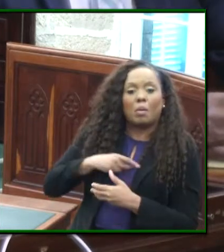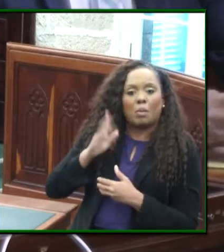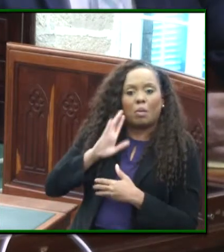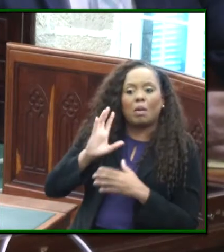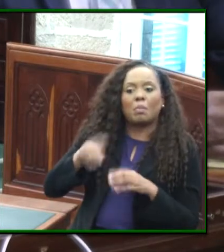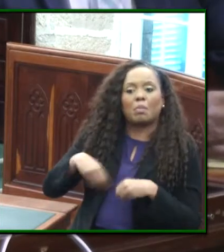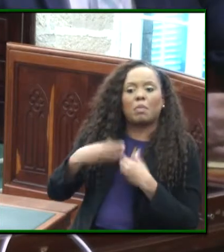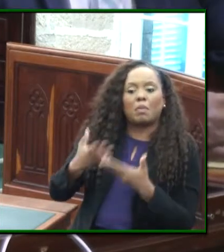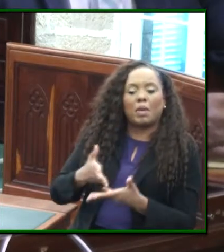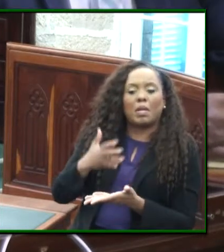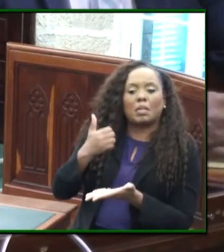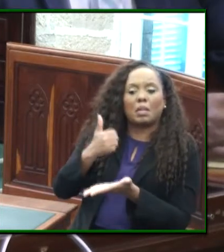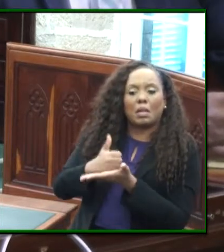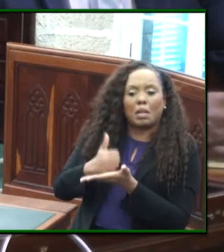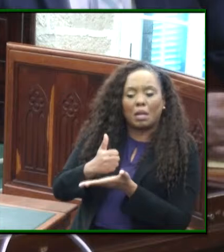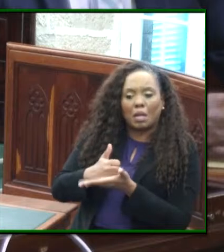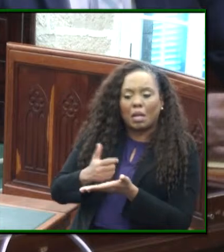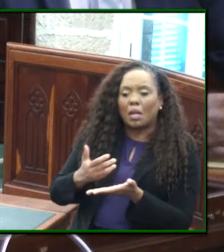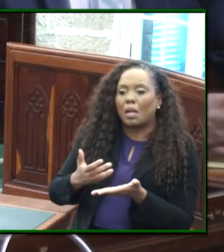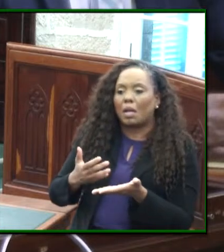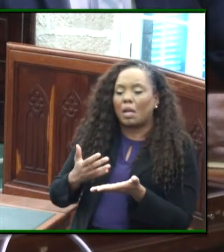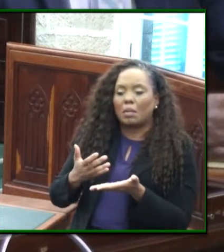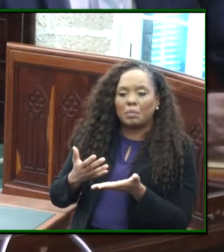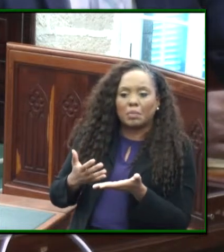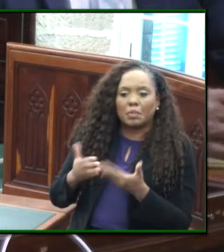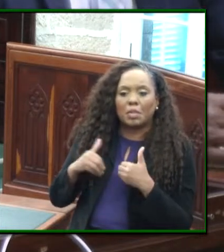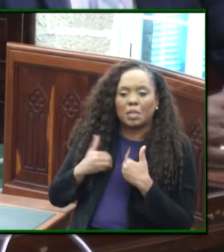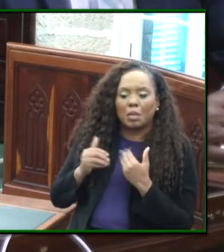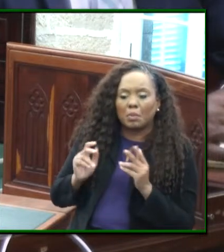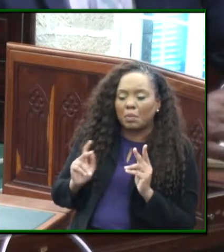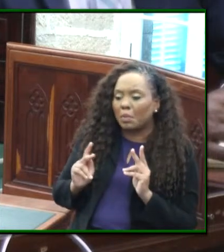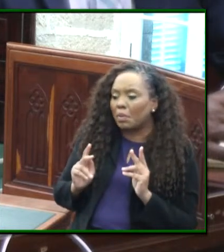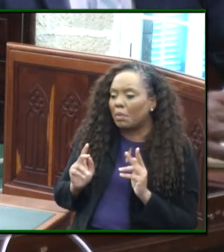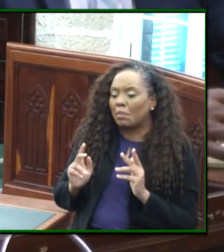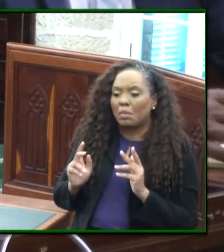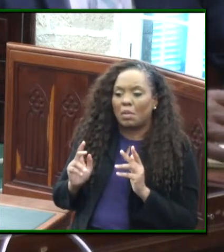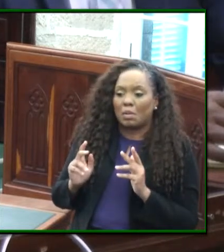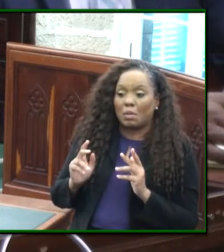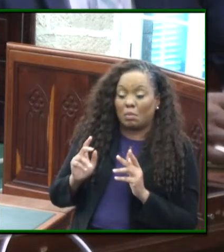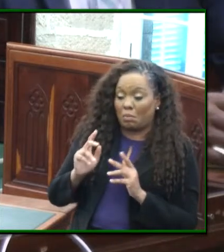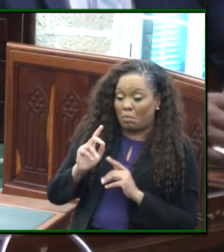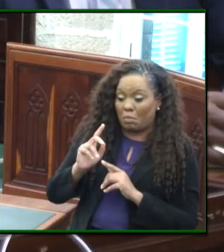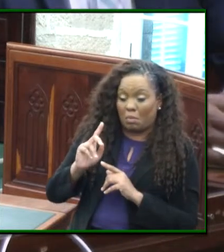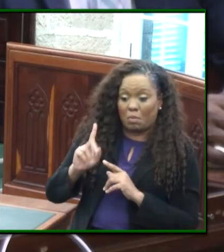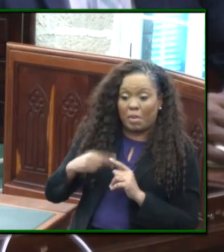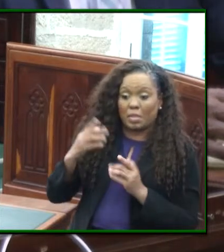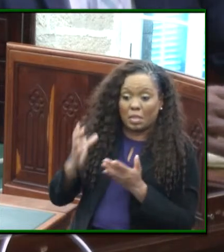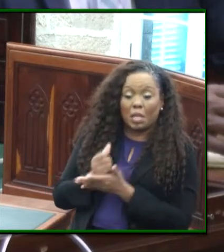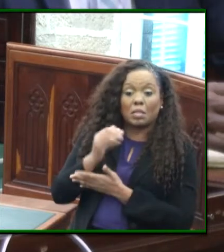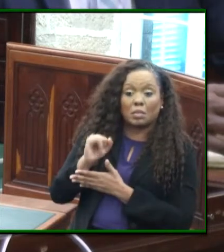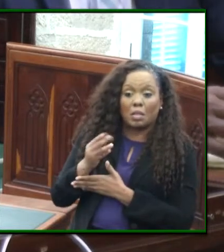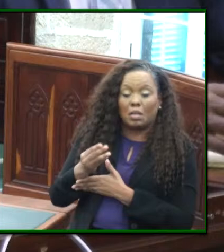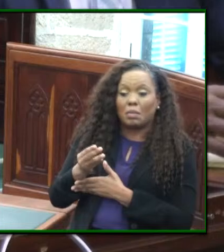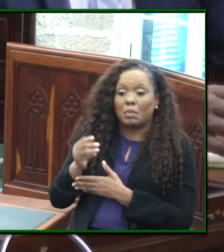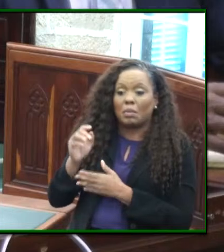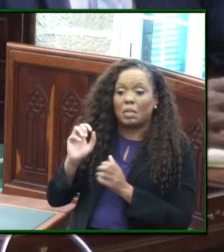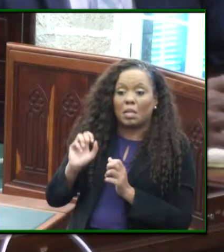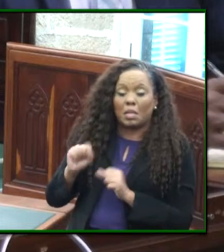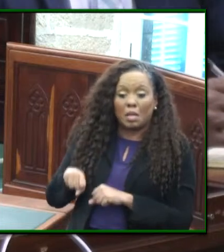be able to make about $5,000 a month working then once they were engaged.